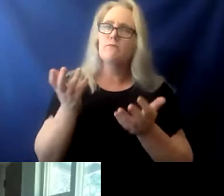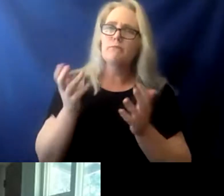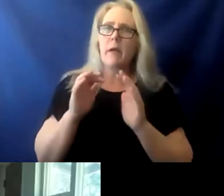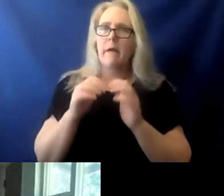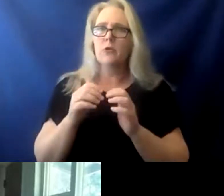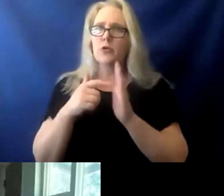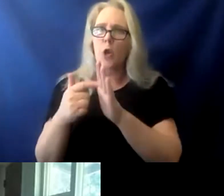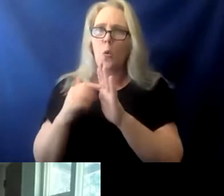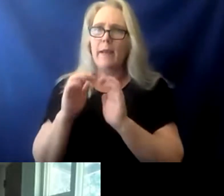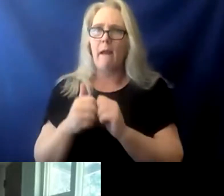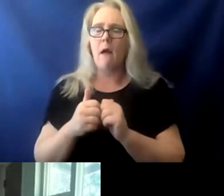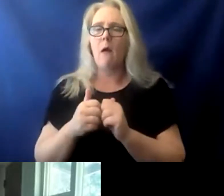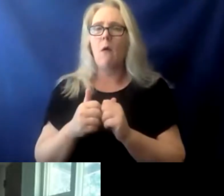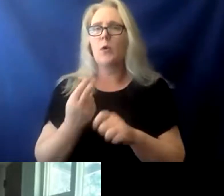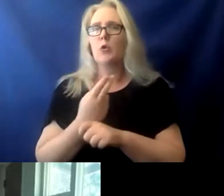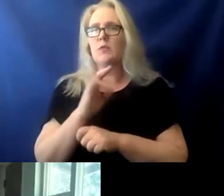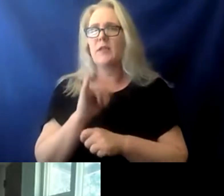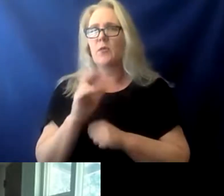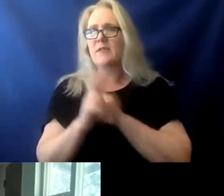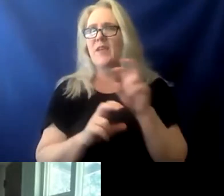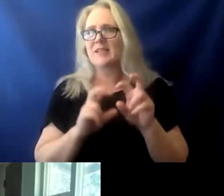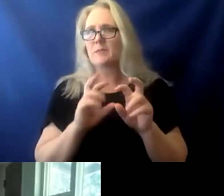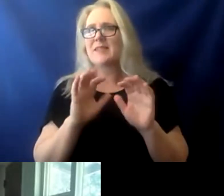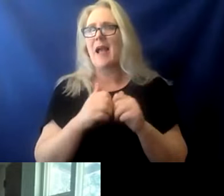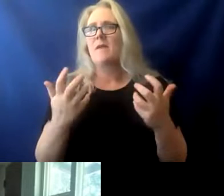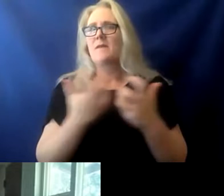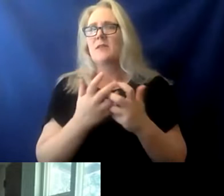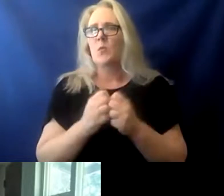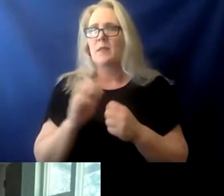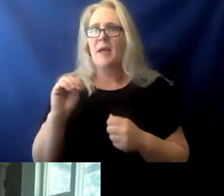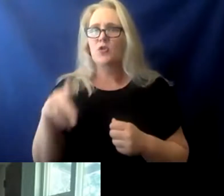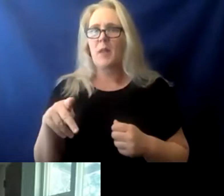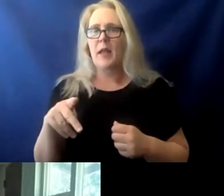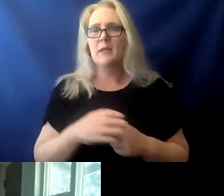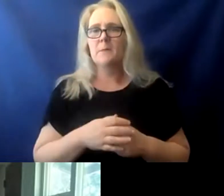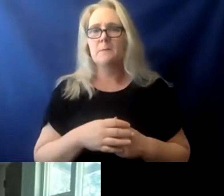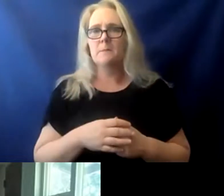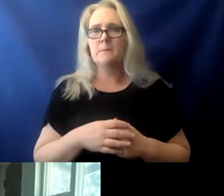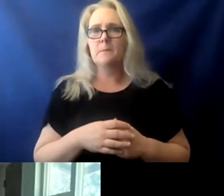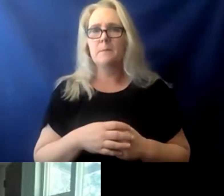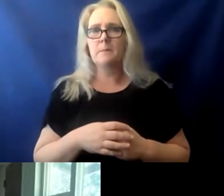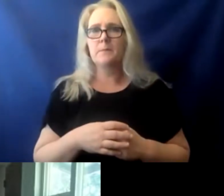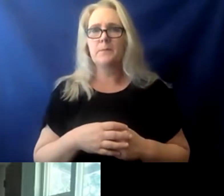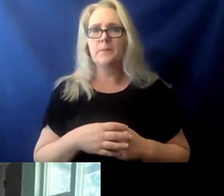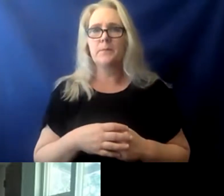those investments and how it fits with the master plan, I think is a worthwhile activity.